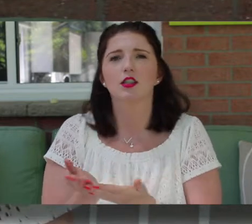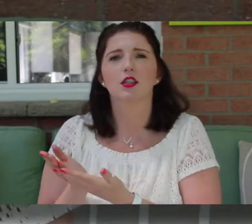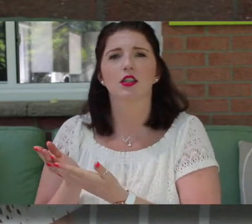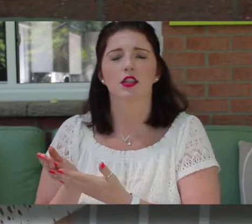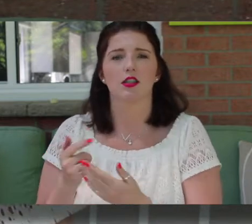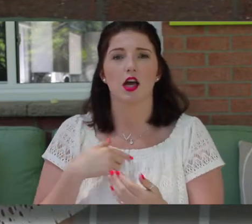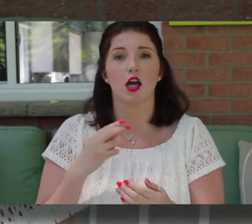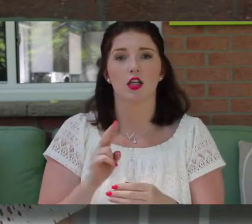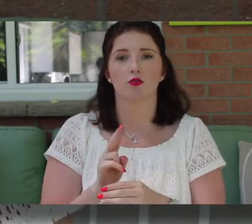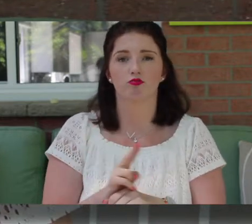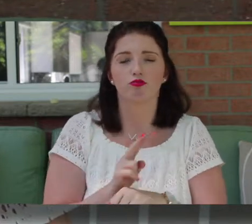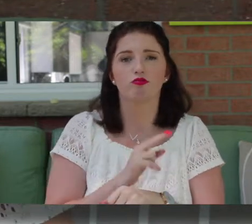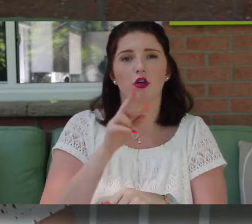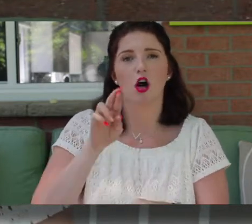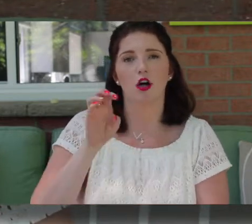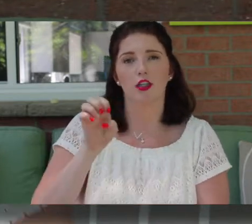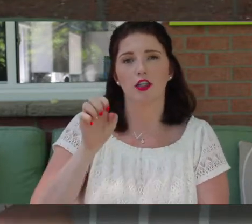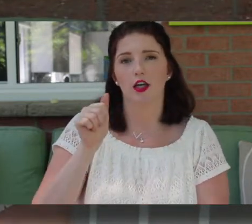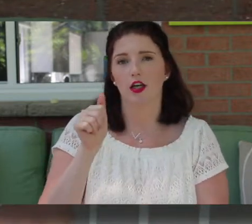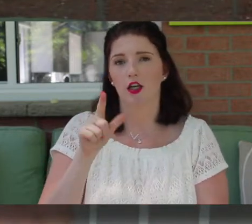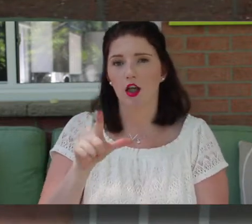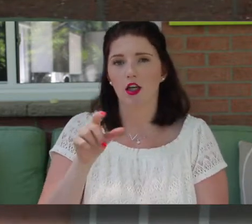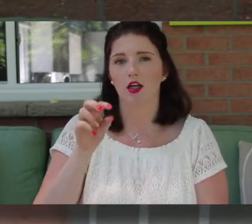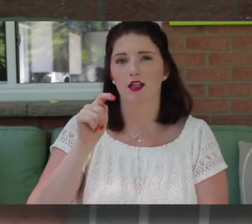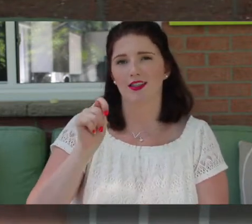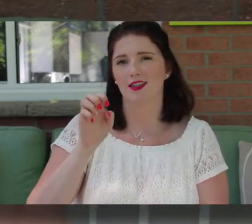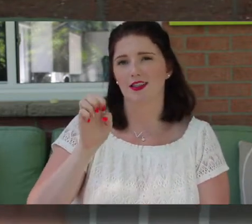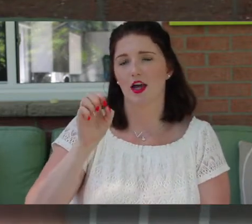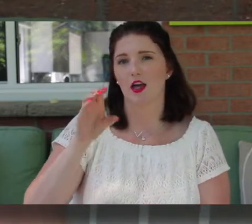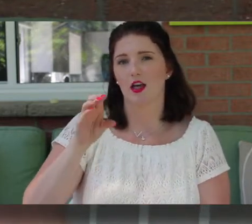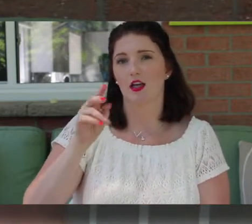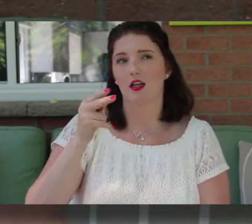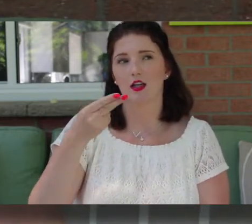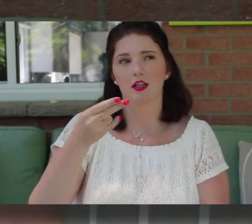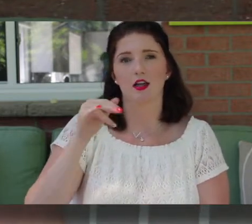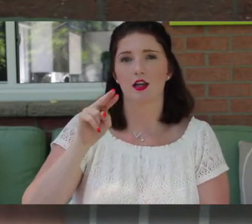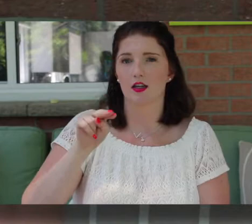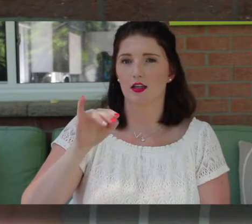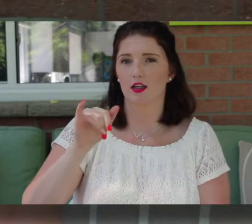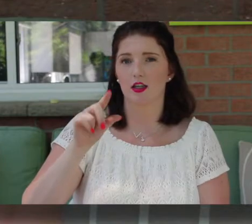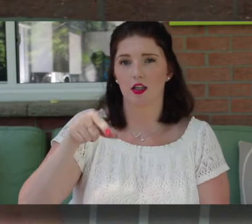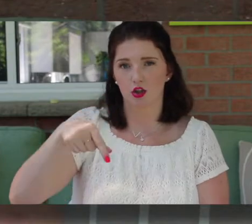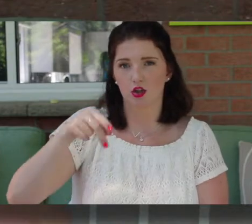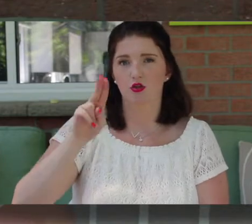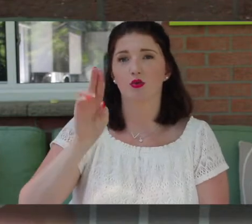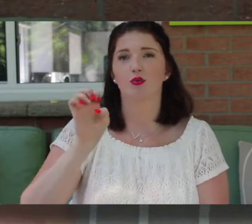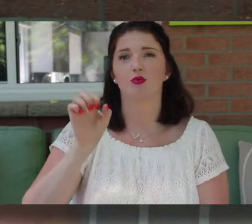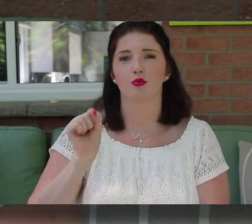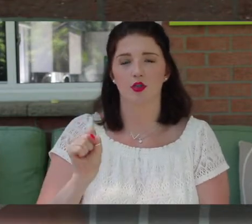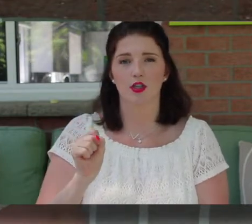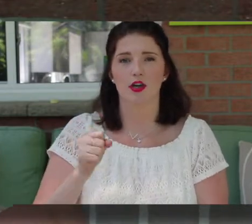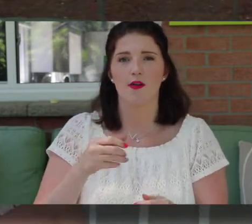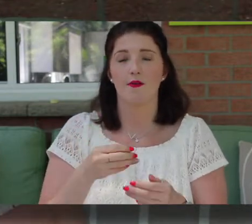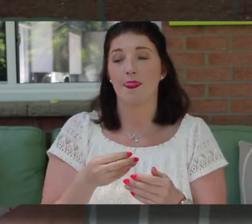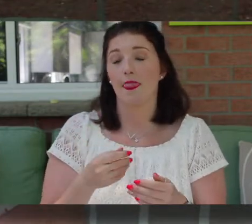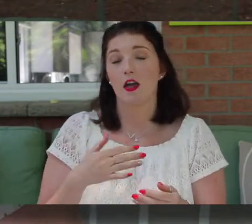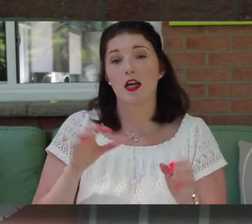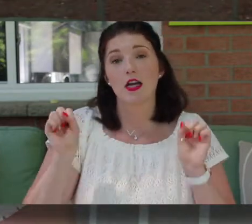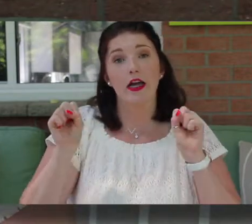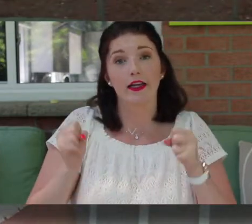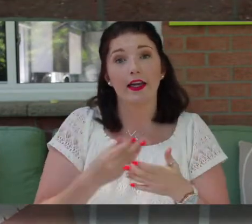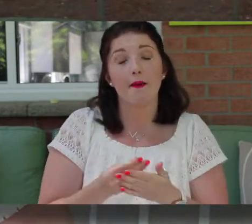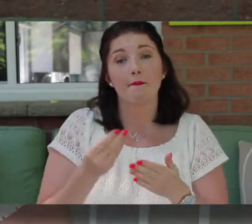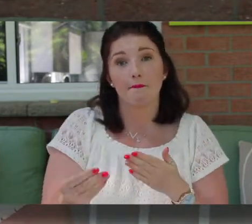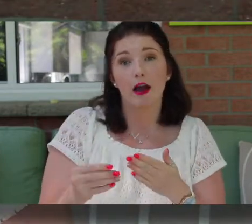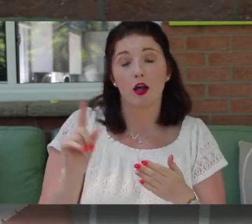wet it, it's exactly like a beauty blender. I was ride or die for the beauty blender for so long, and then recently they actually sell these at Walmart here in